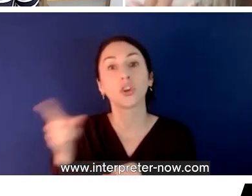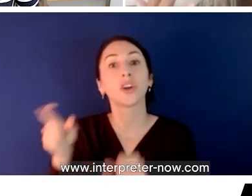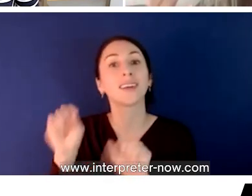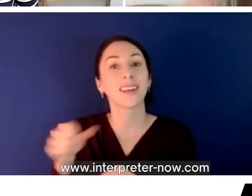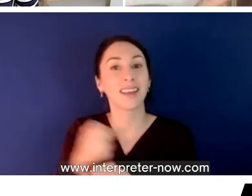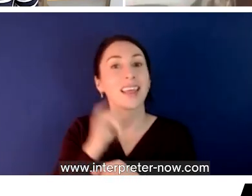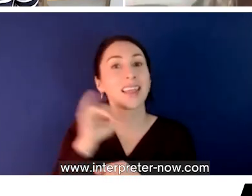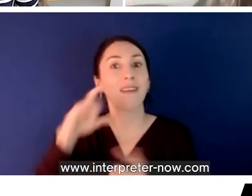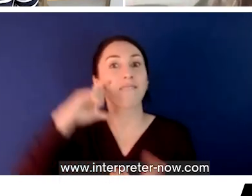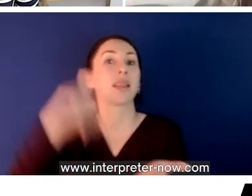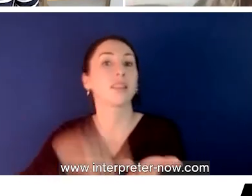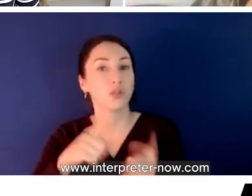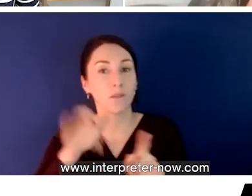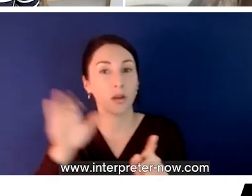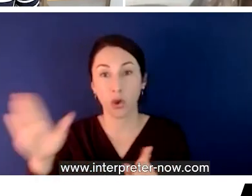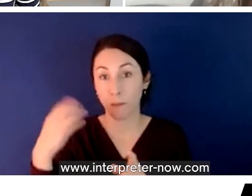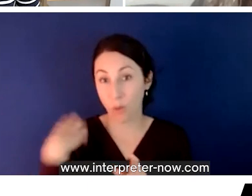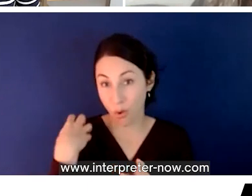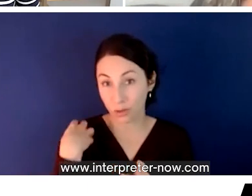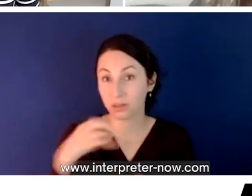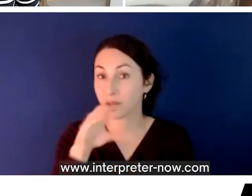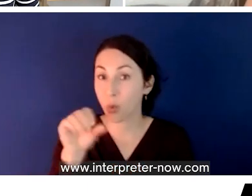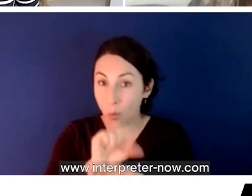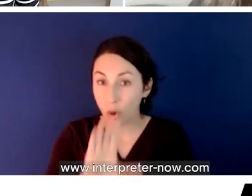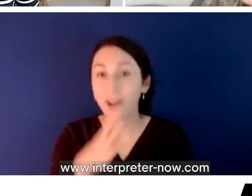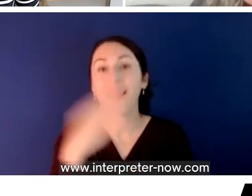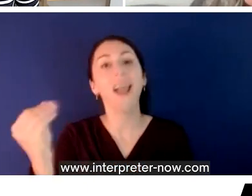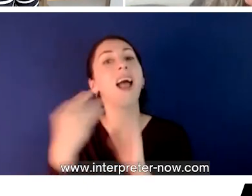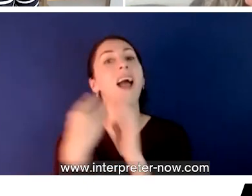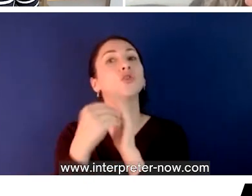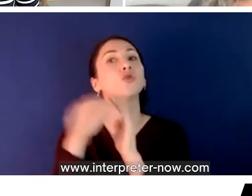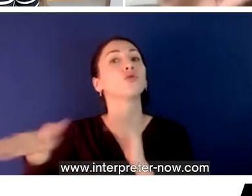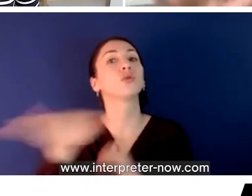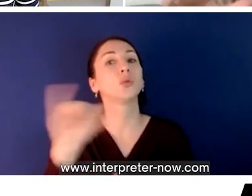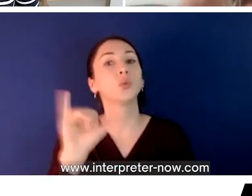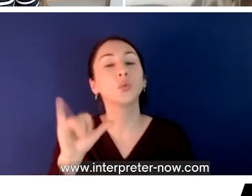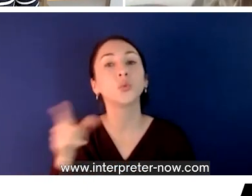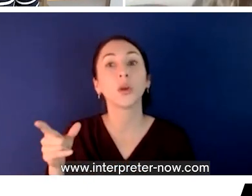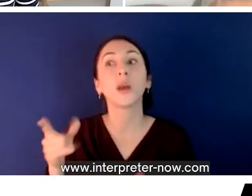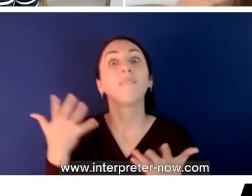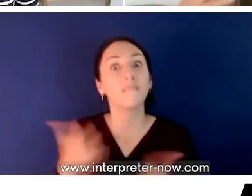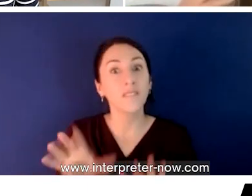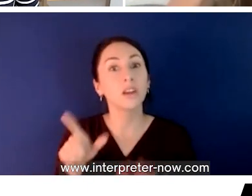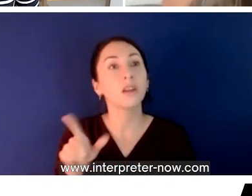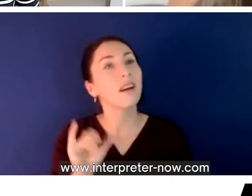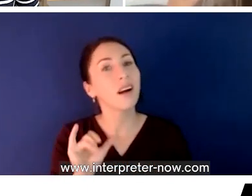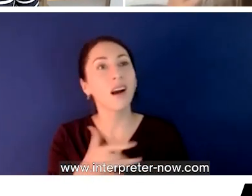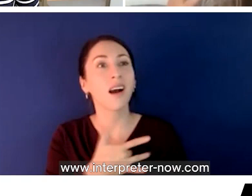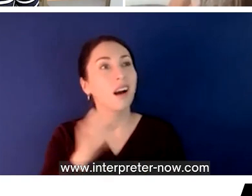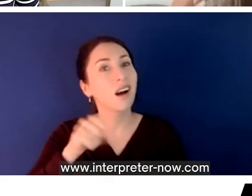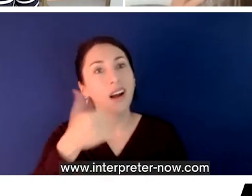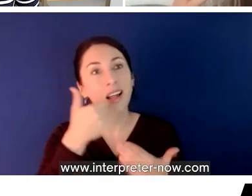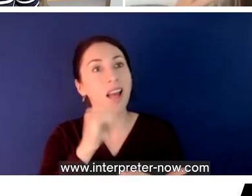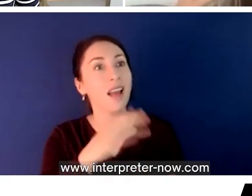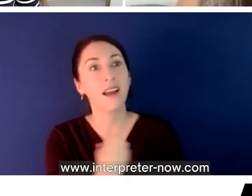that validation from her boss, from her coworkers, and even externally. And she walked away like, oh my God, thank you so